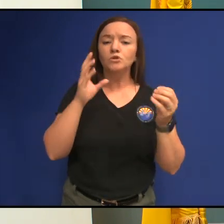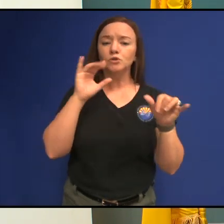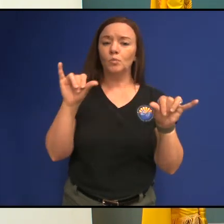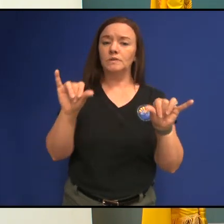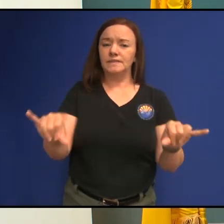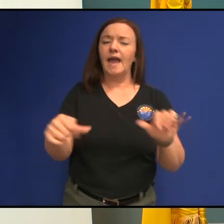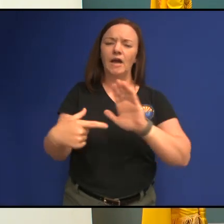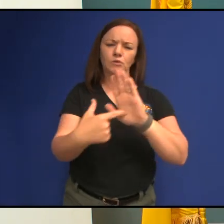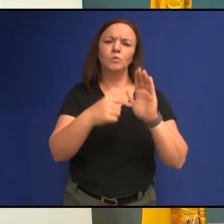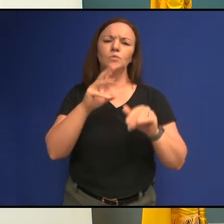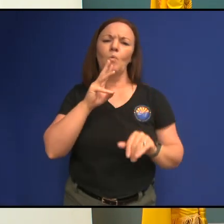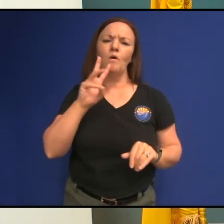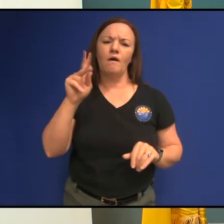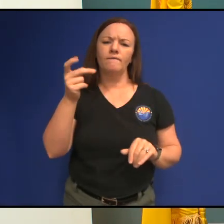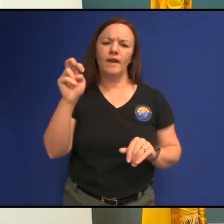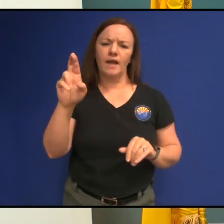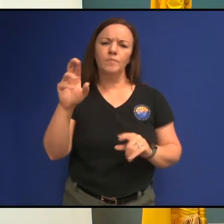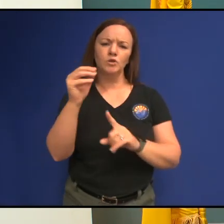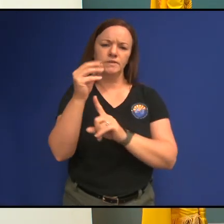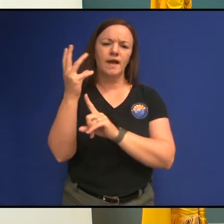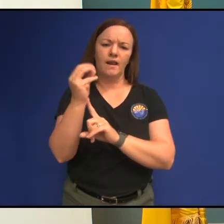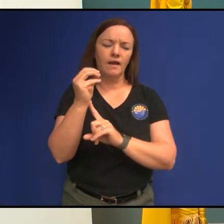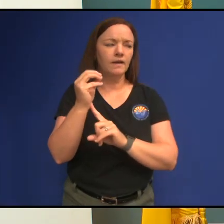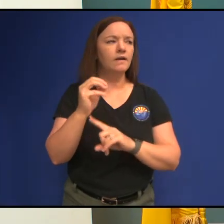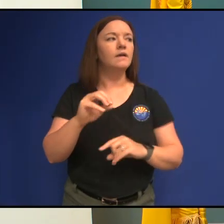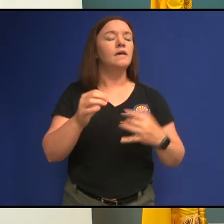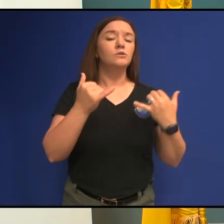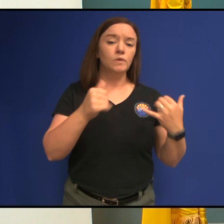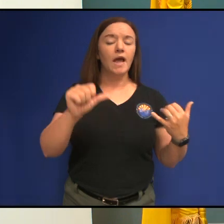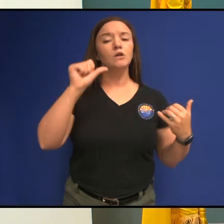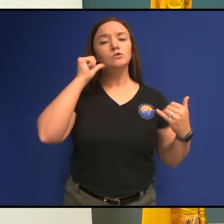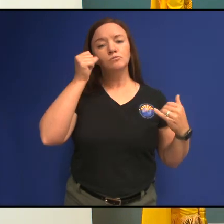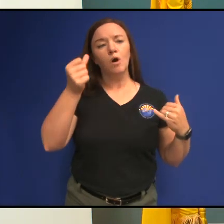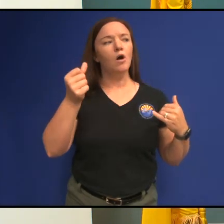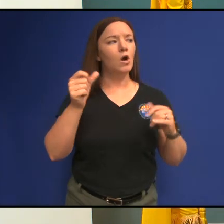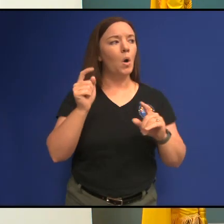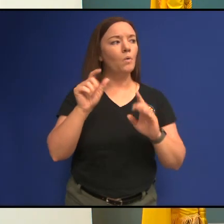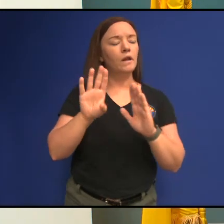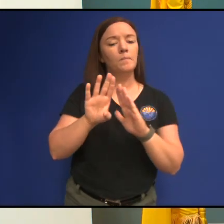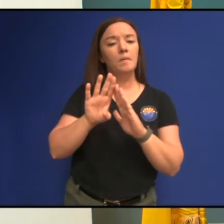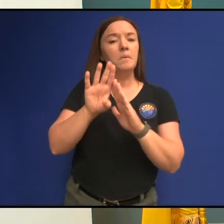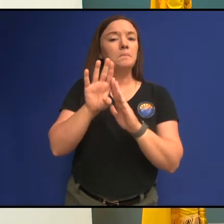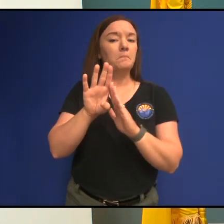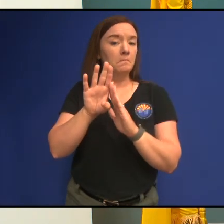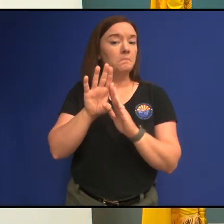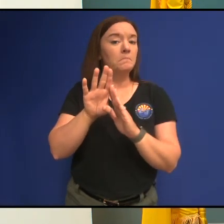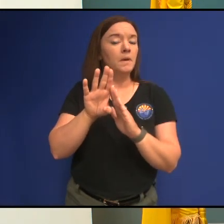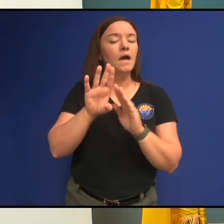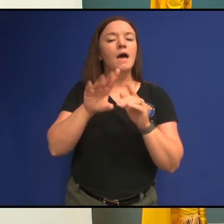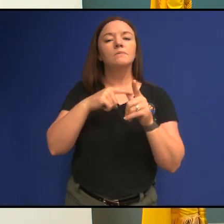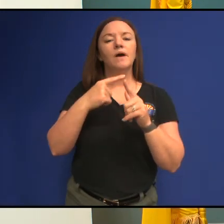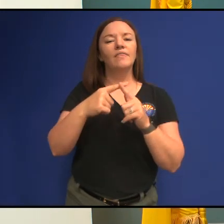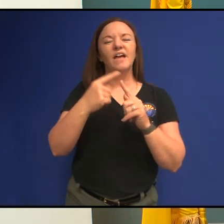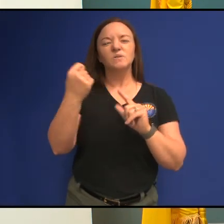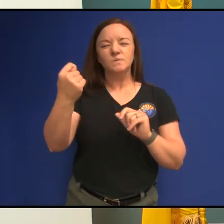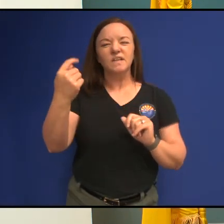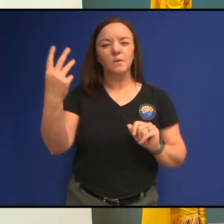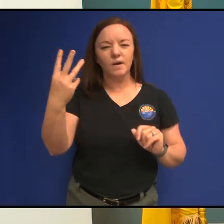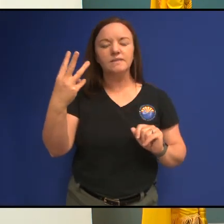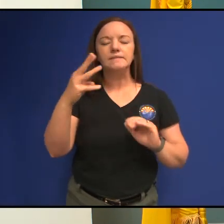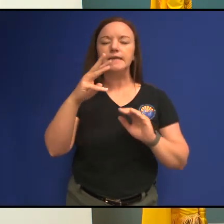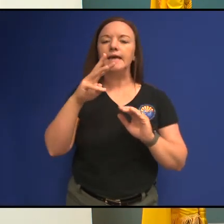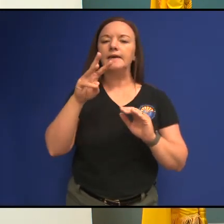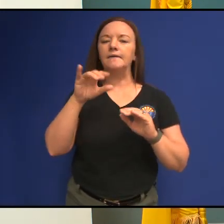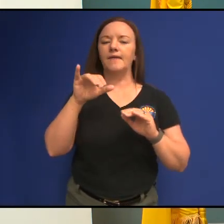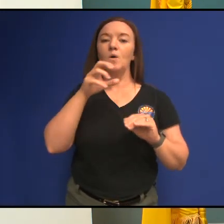you on the water vapor today, and potentially tomorrow. You can see our dew points come up just a little, but as we head into Tuesday and Wednesday, that